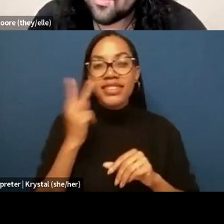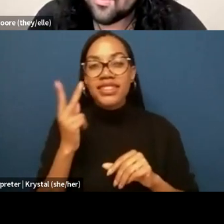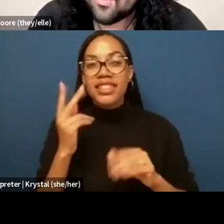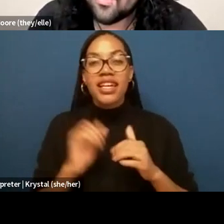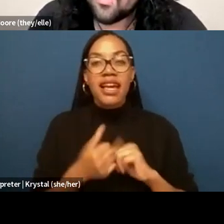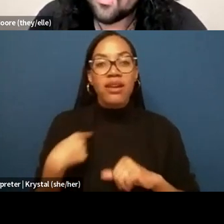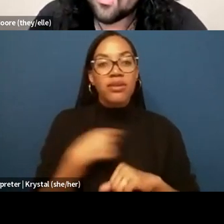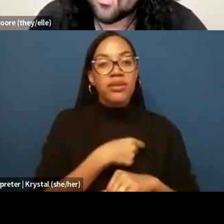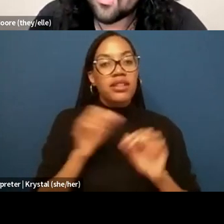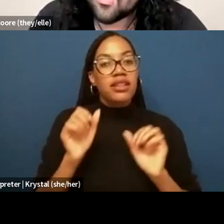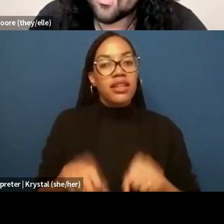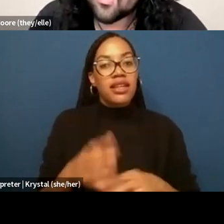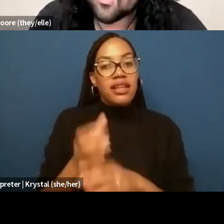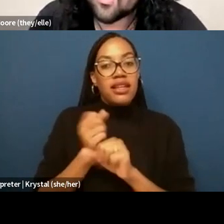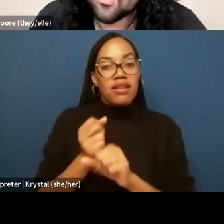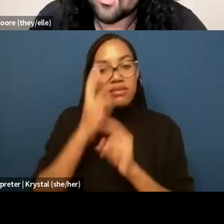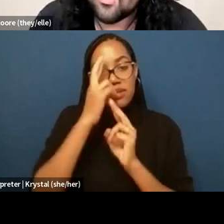restore the respect for